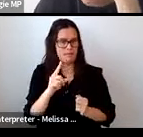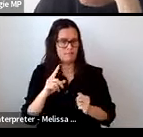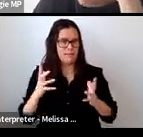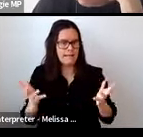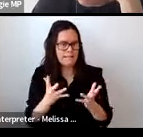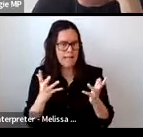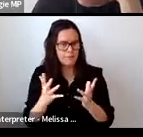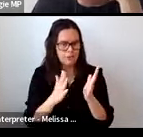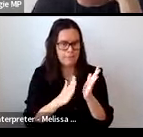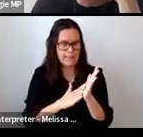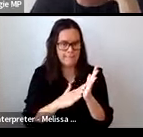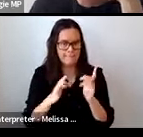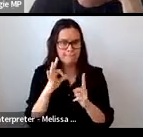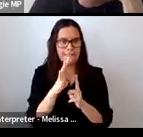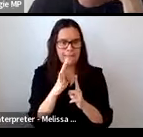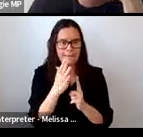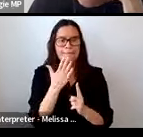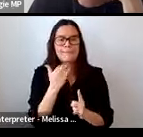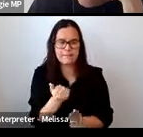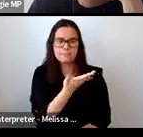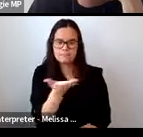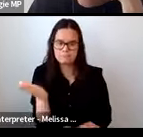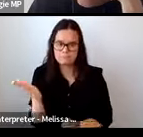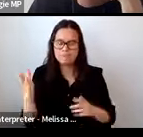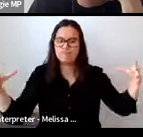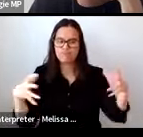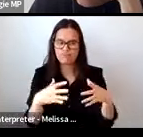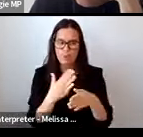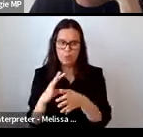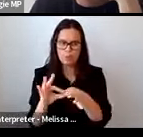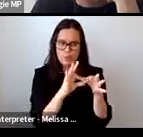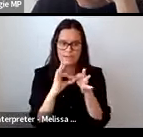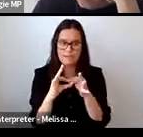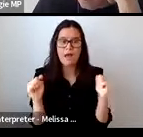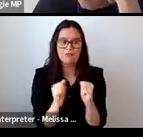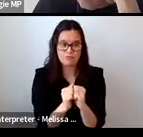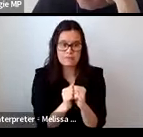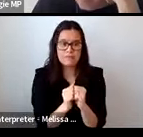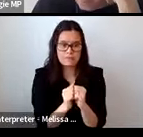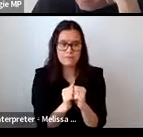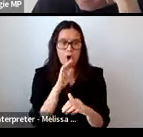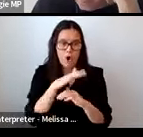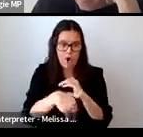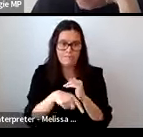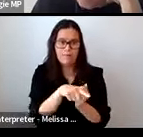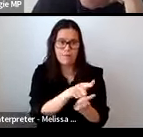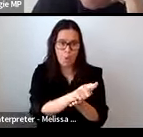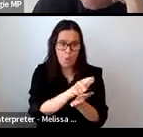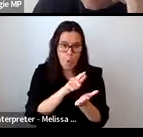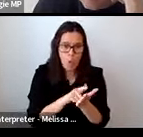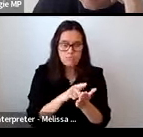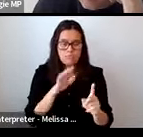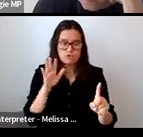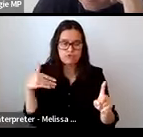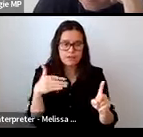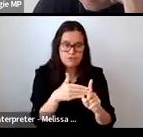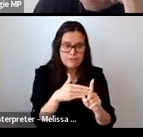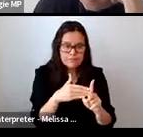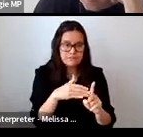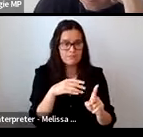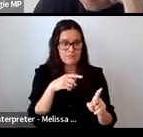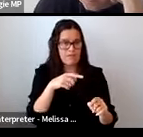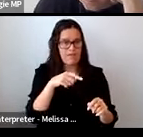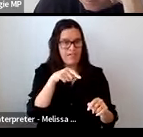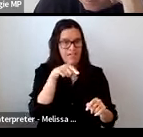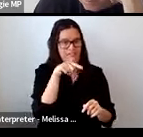to find agreement on laws and strategies that banish the barriers